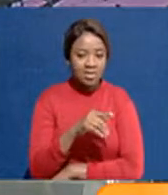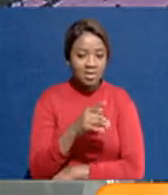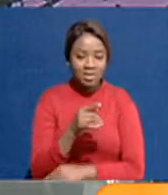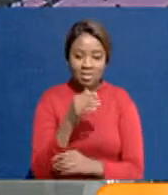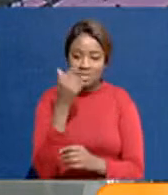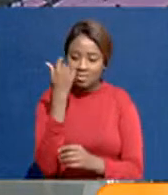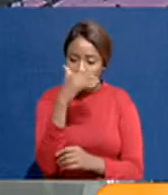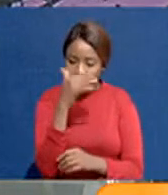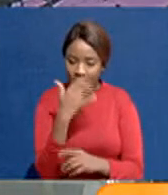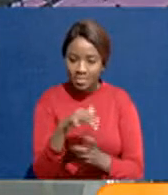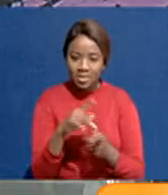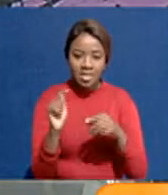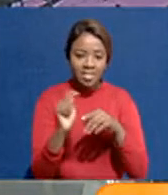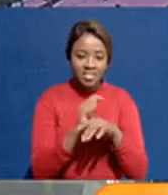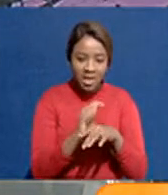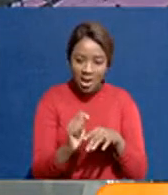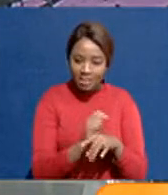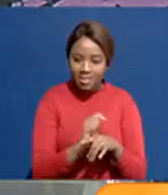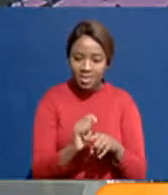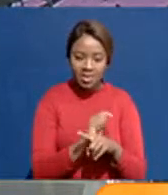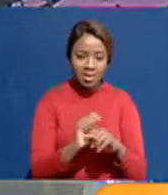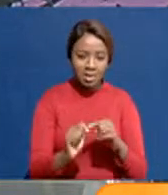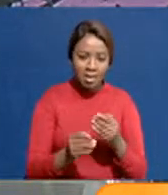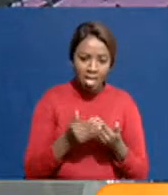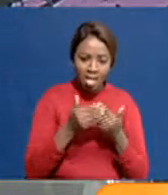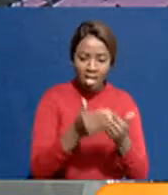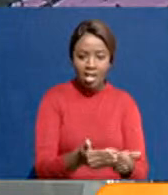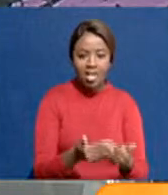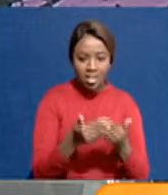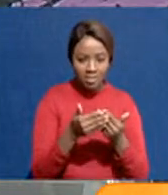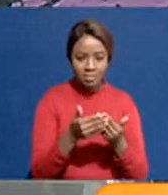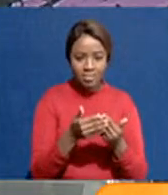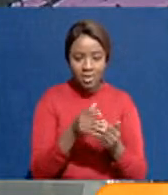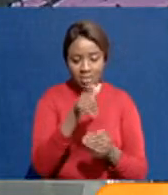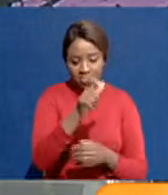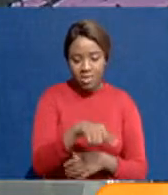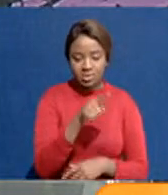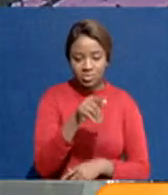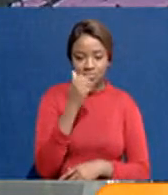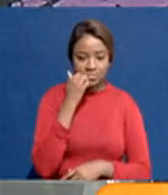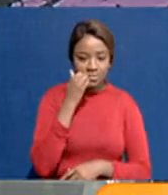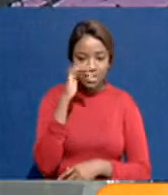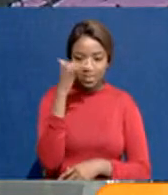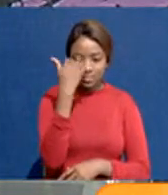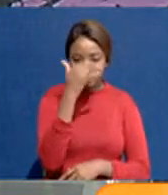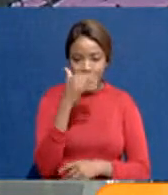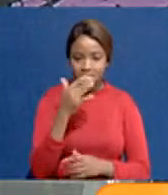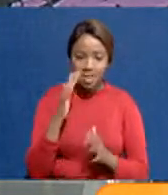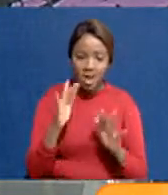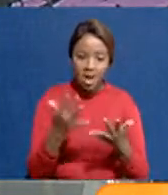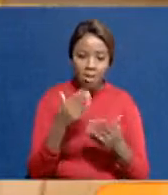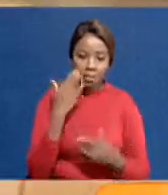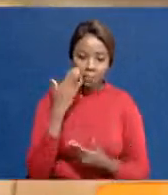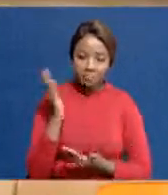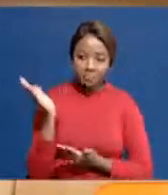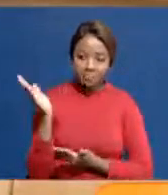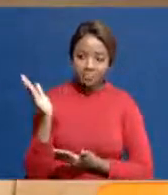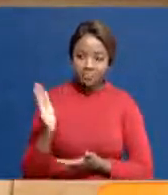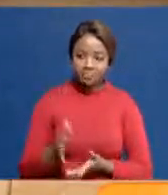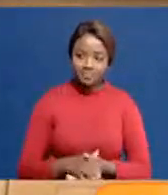and family support can do for someone living with ASD. Here is his story.